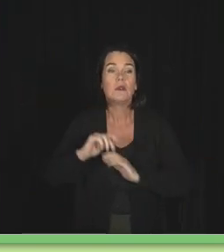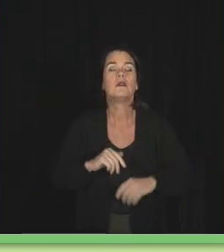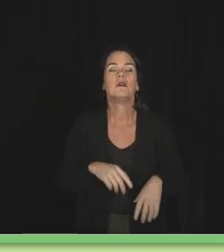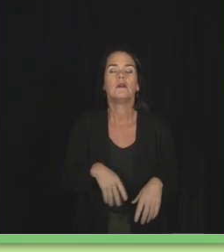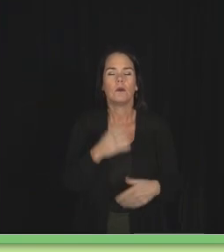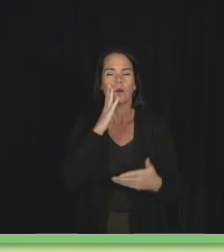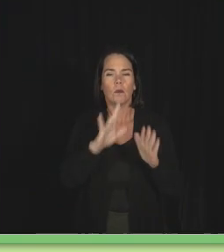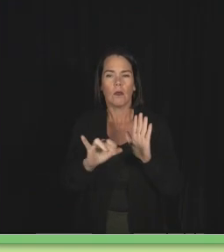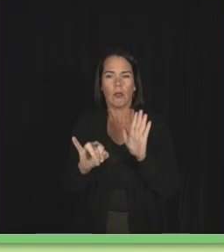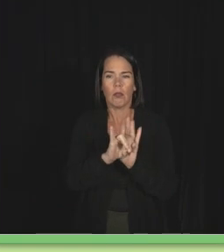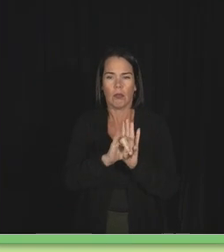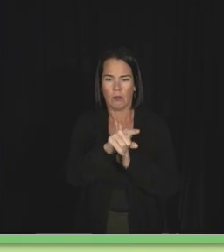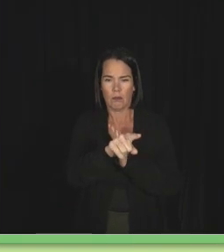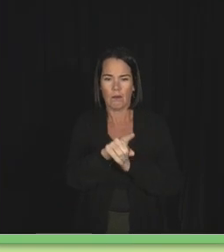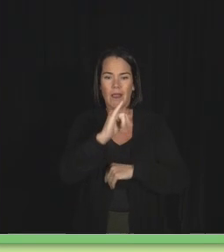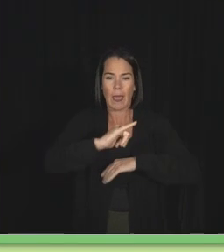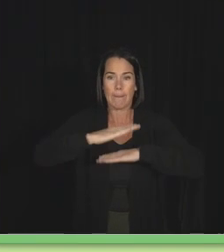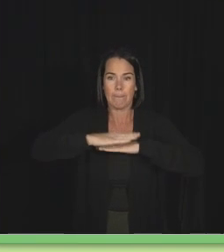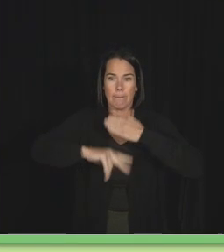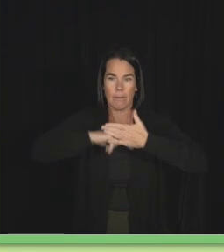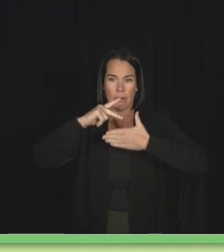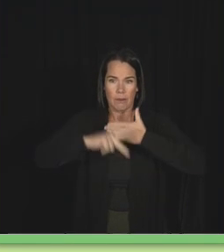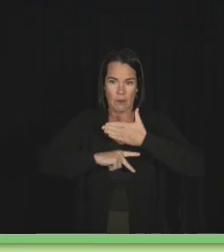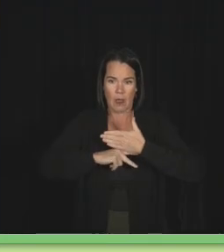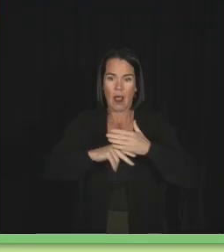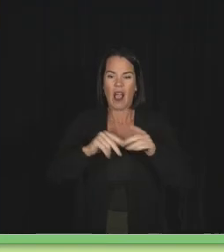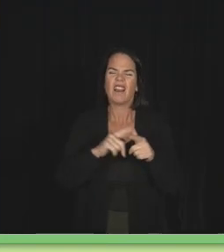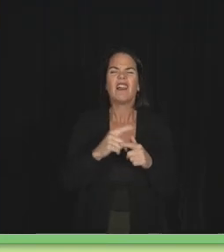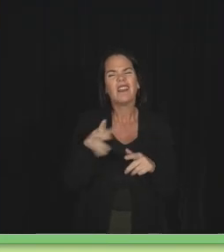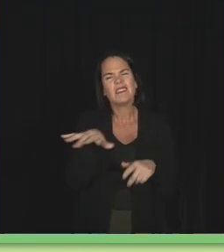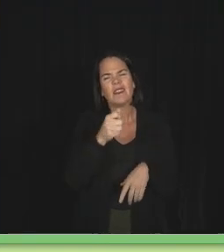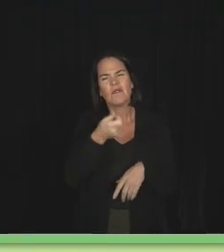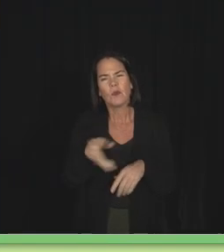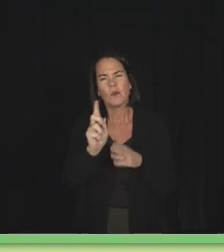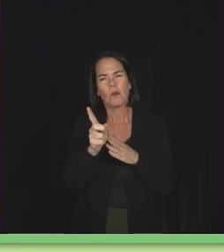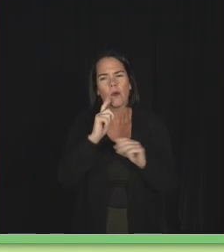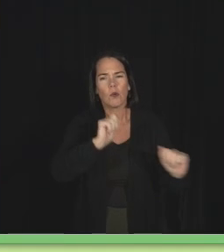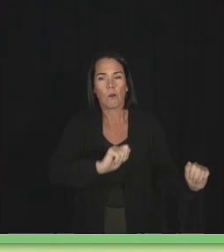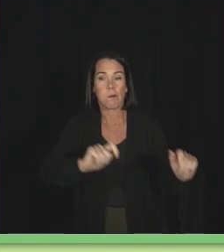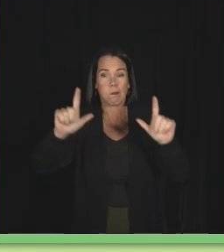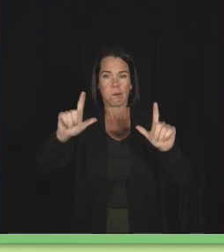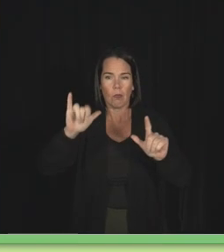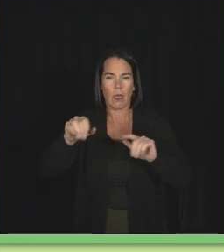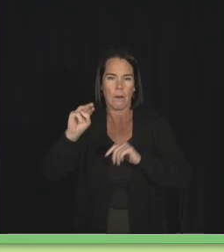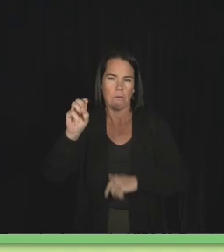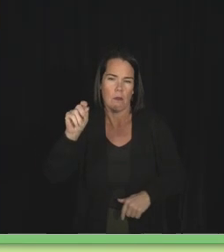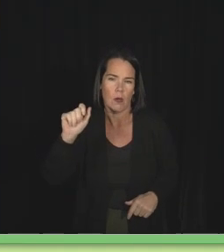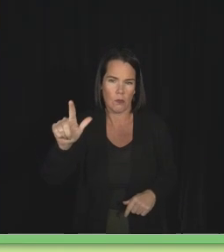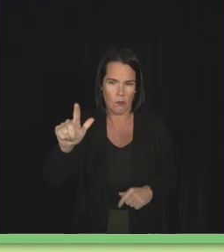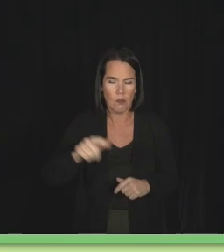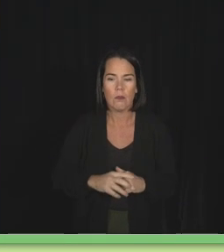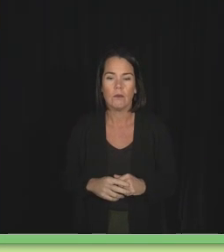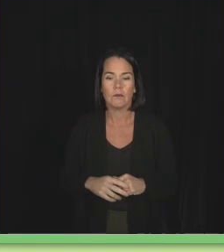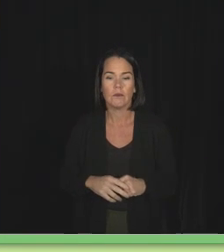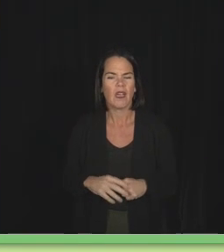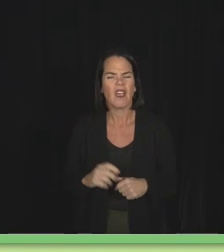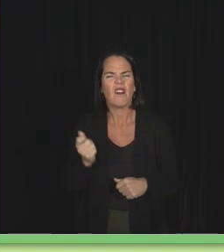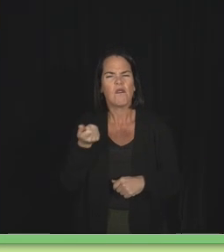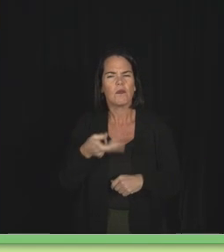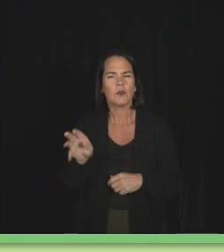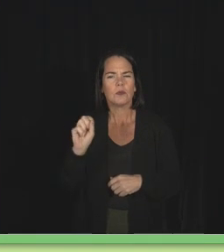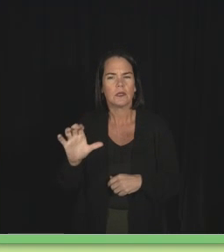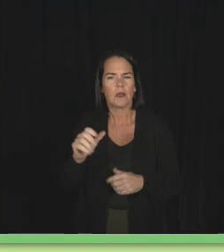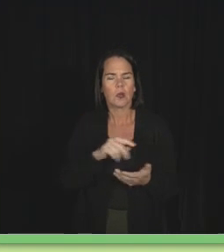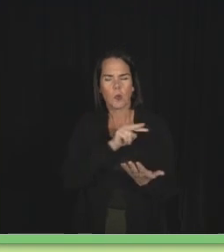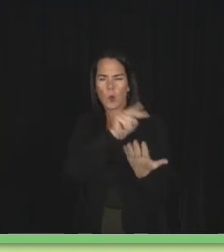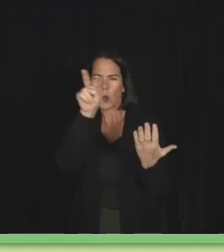the platform. Now it takes a few moments to load the model. And after a few seconds, you should see that